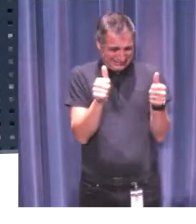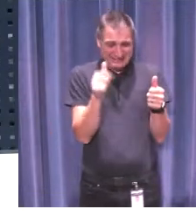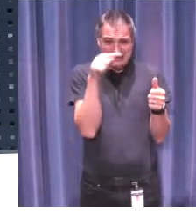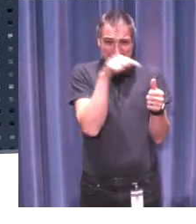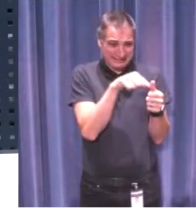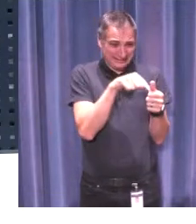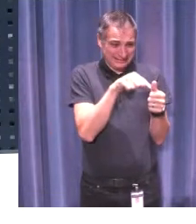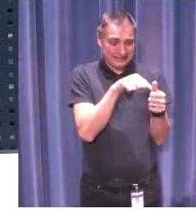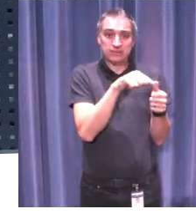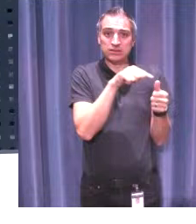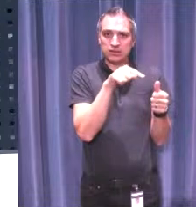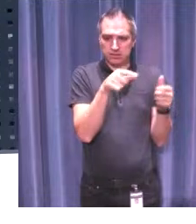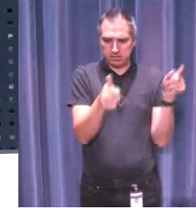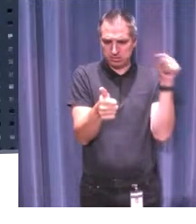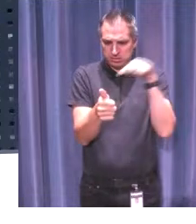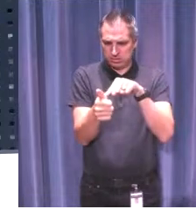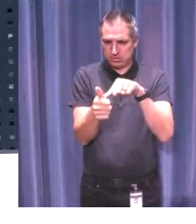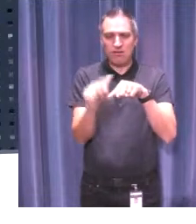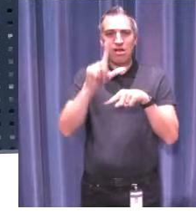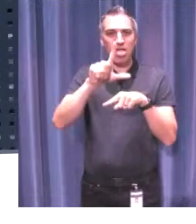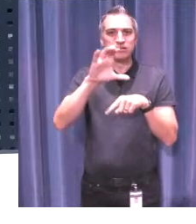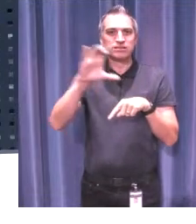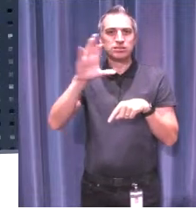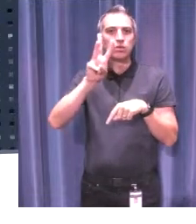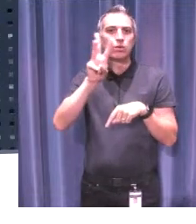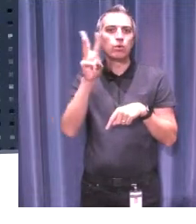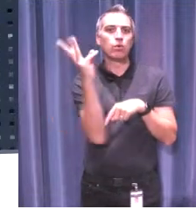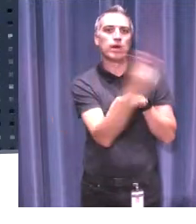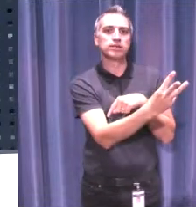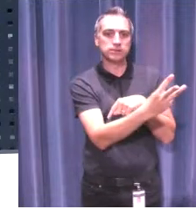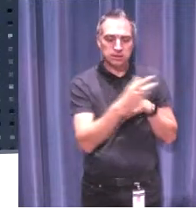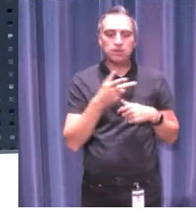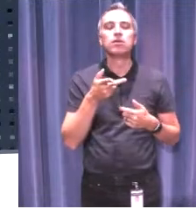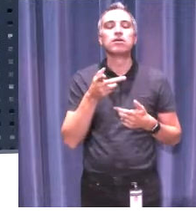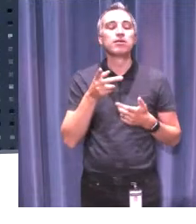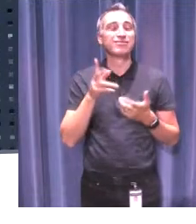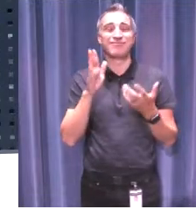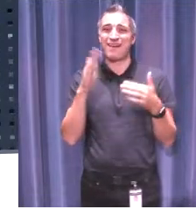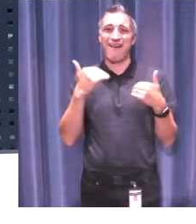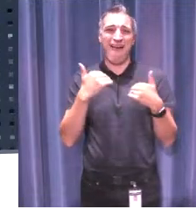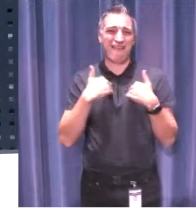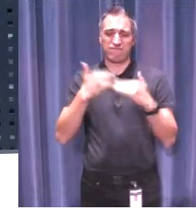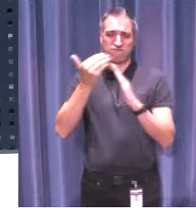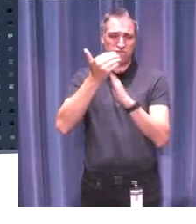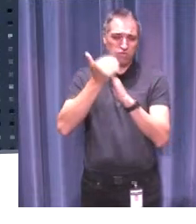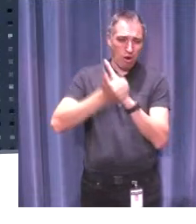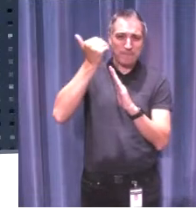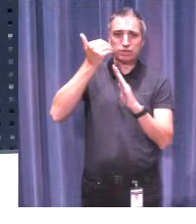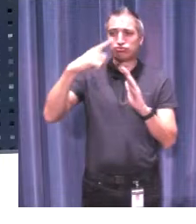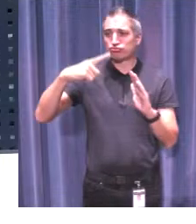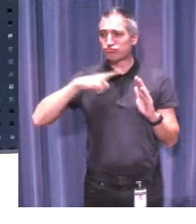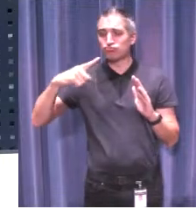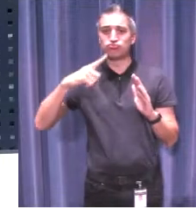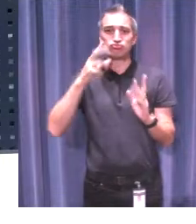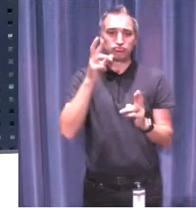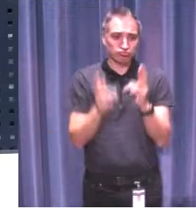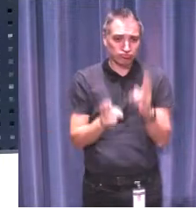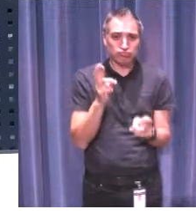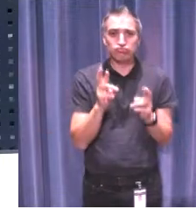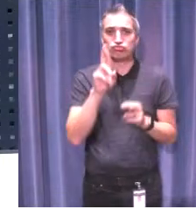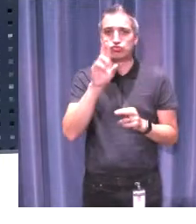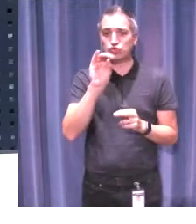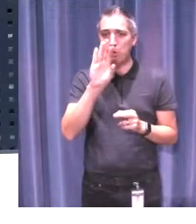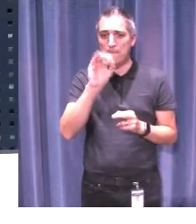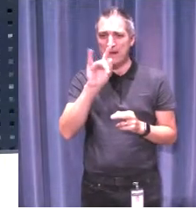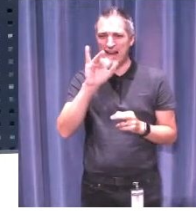Campus. So there's automation and robotics there everywhere. And just like you have General